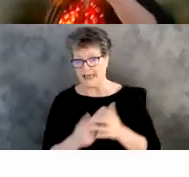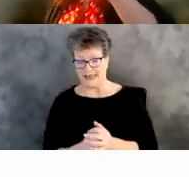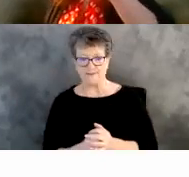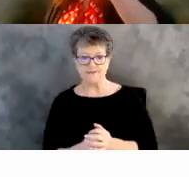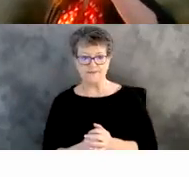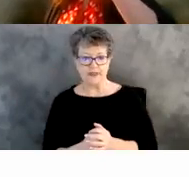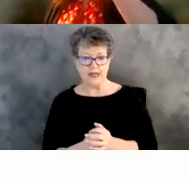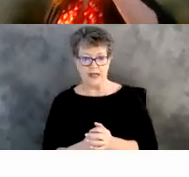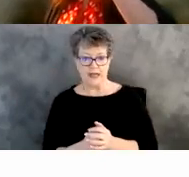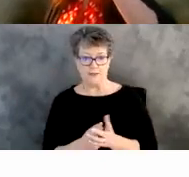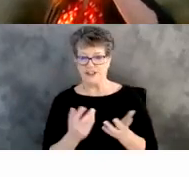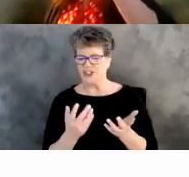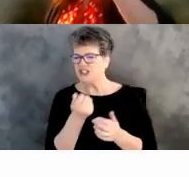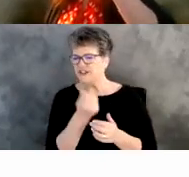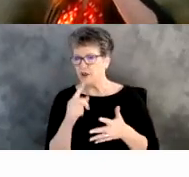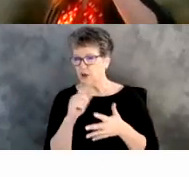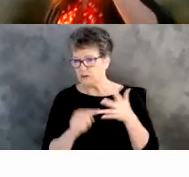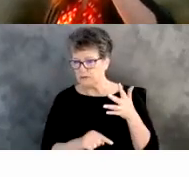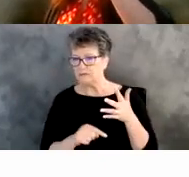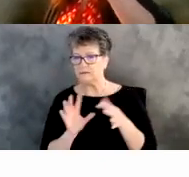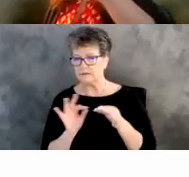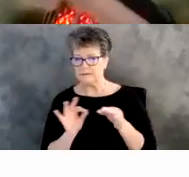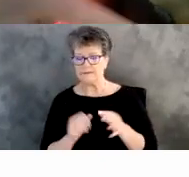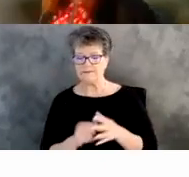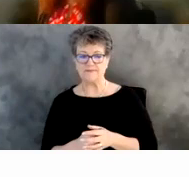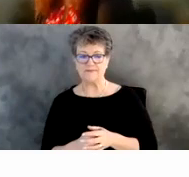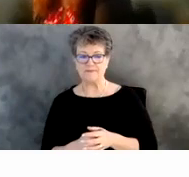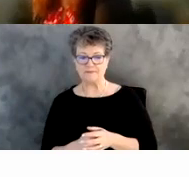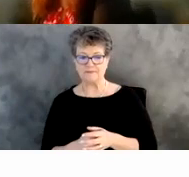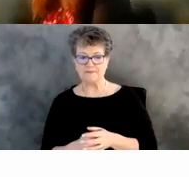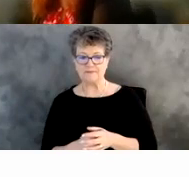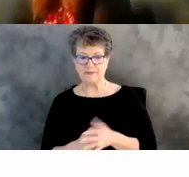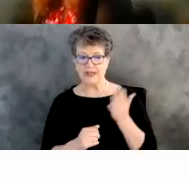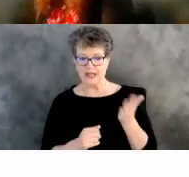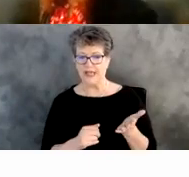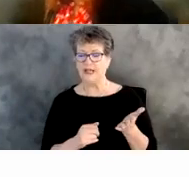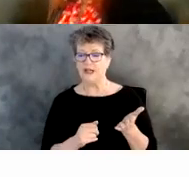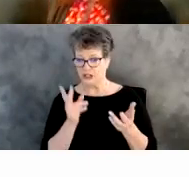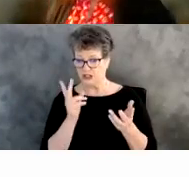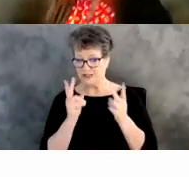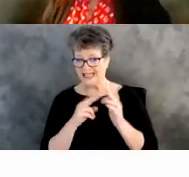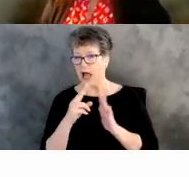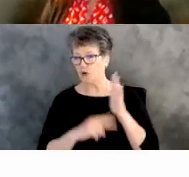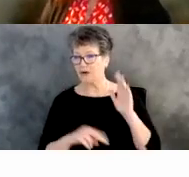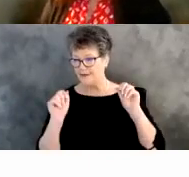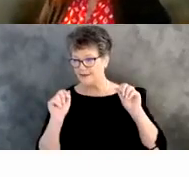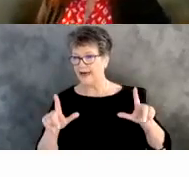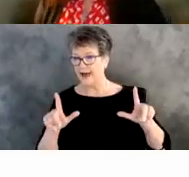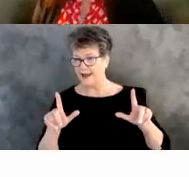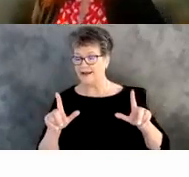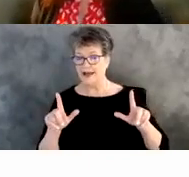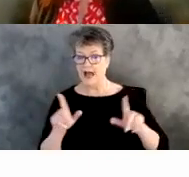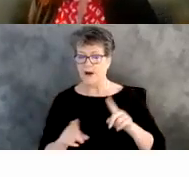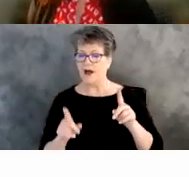So just a few things I want to say is that you'll see, I'll read the slide, but, when I